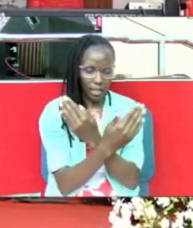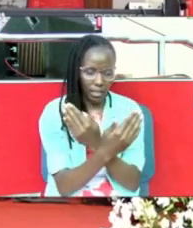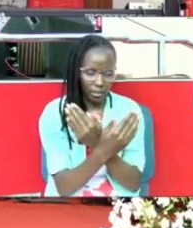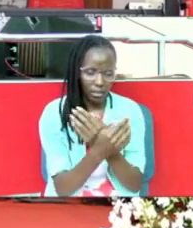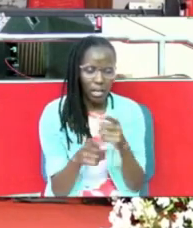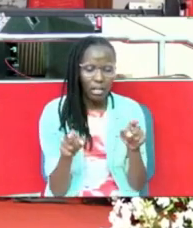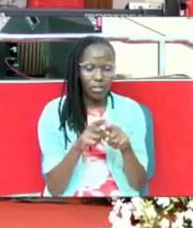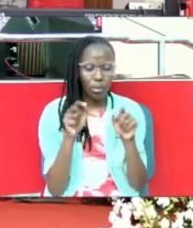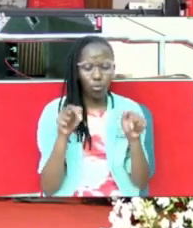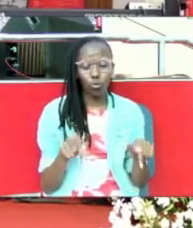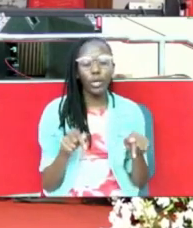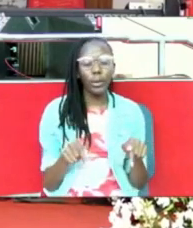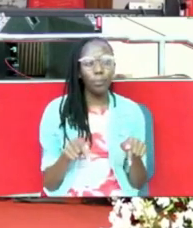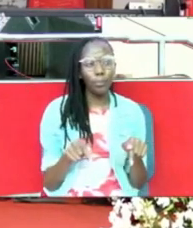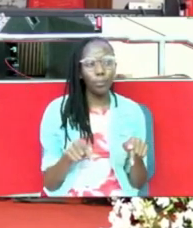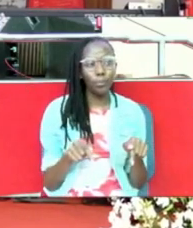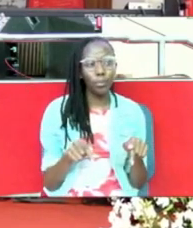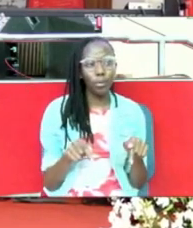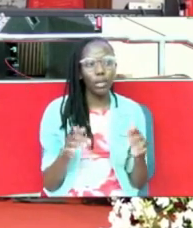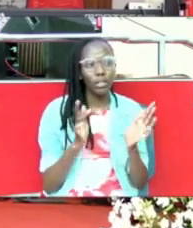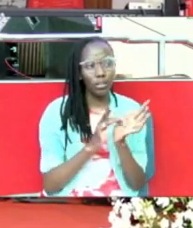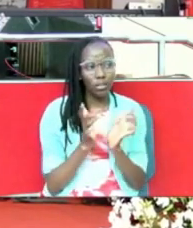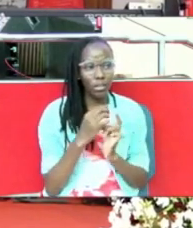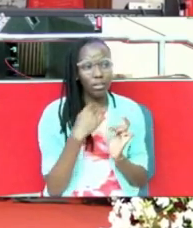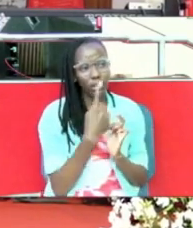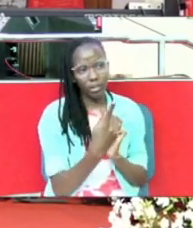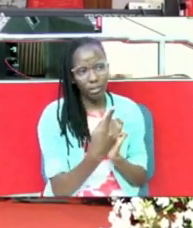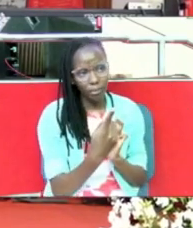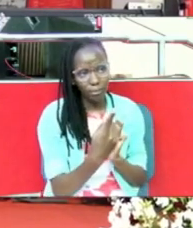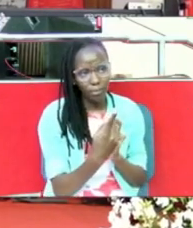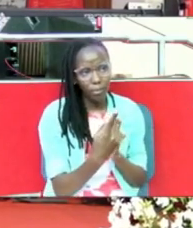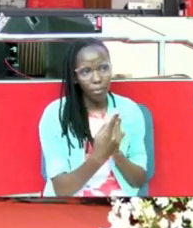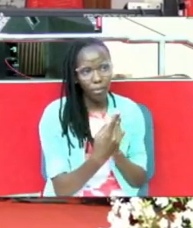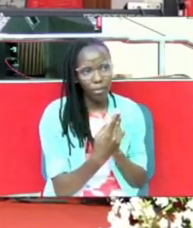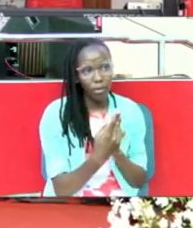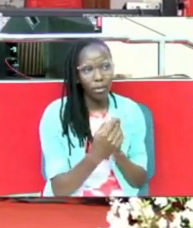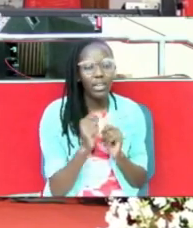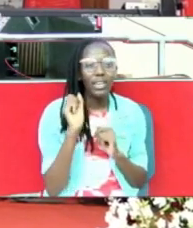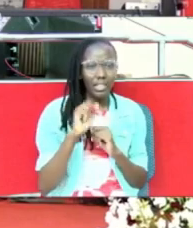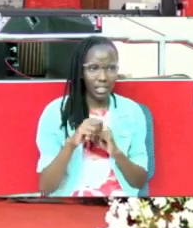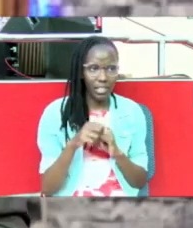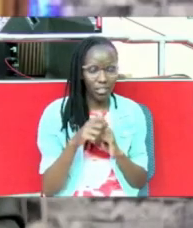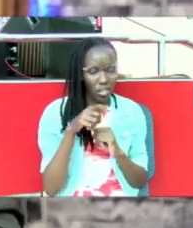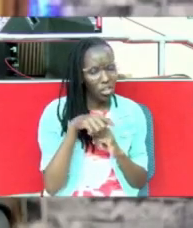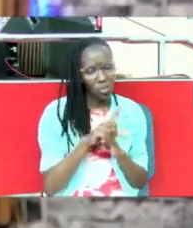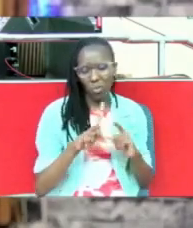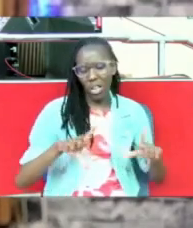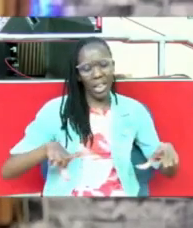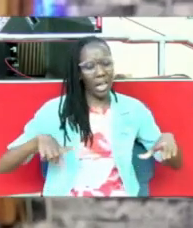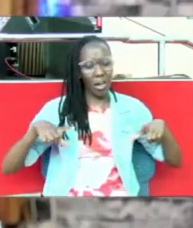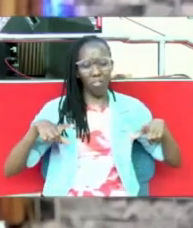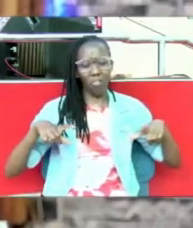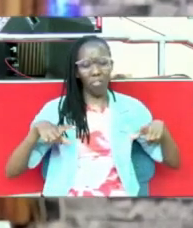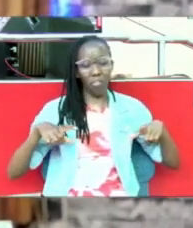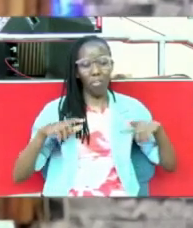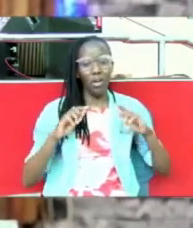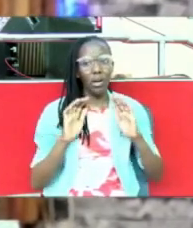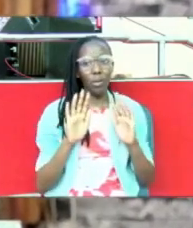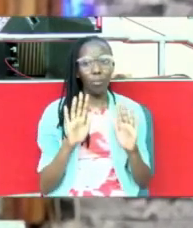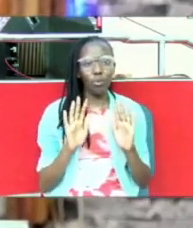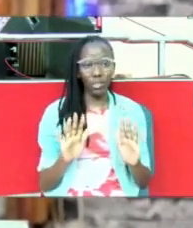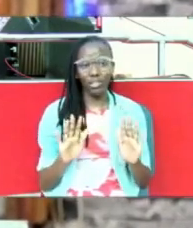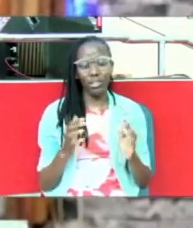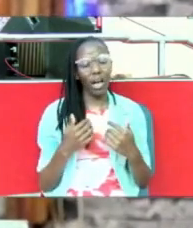today, hata leo, Jesus says, Yesu anasema hivi, yes, your life has a purpose. Hata maisha yako yako na